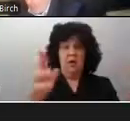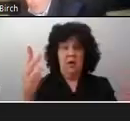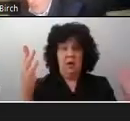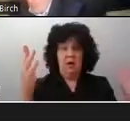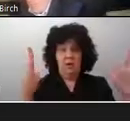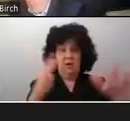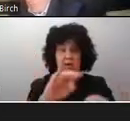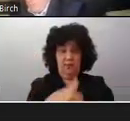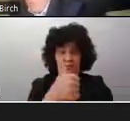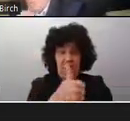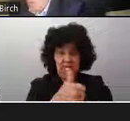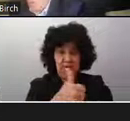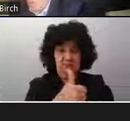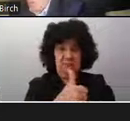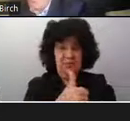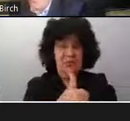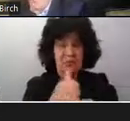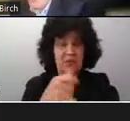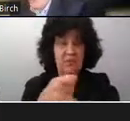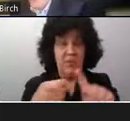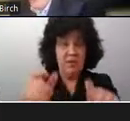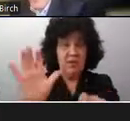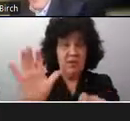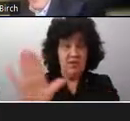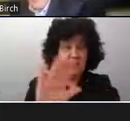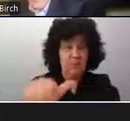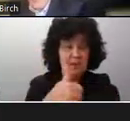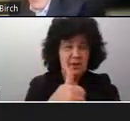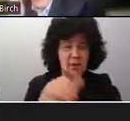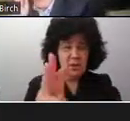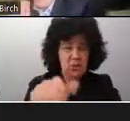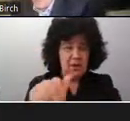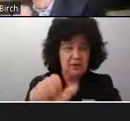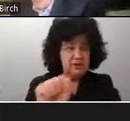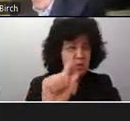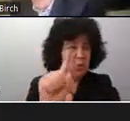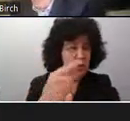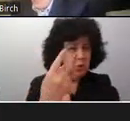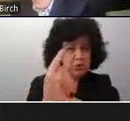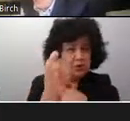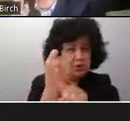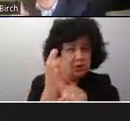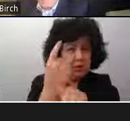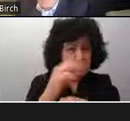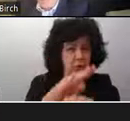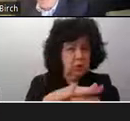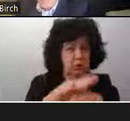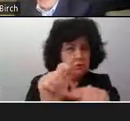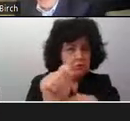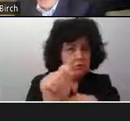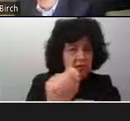CSUN, but their implementation was solely on the training registration